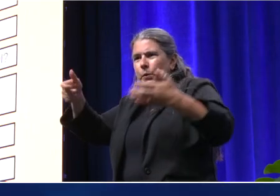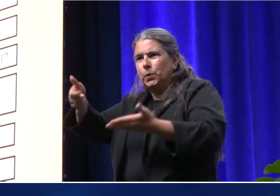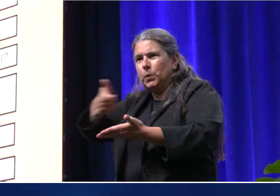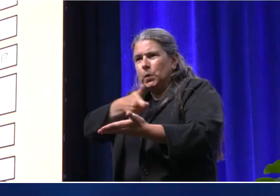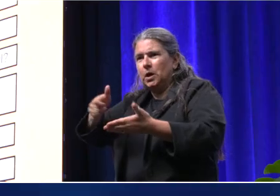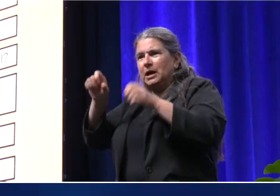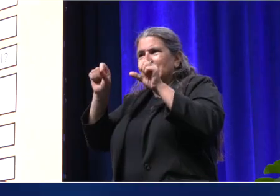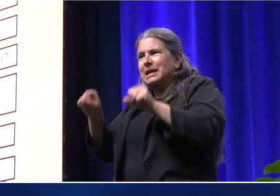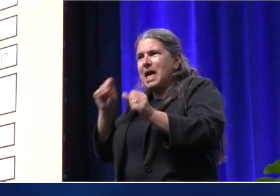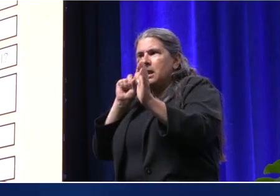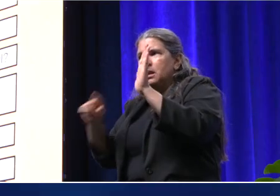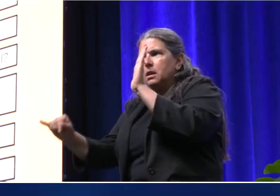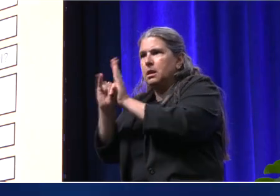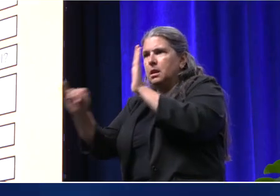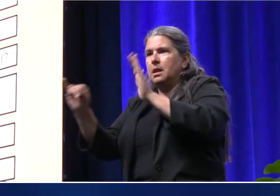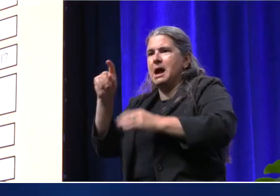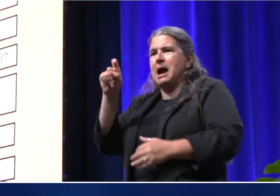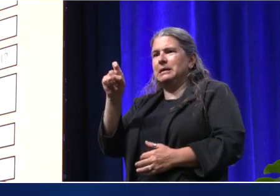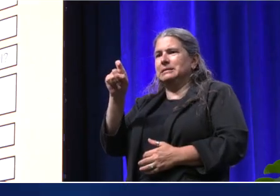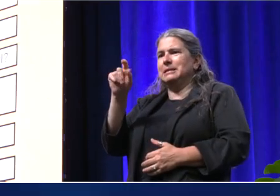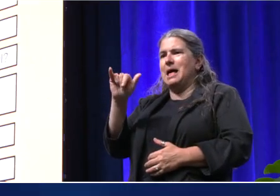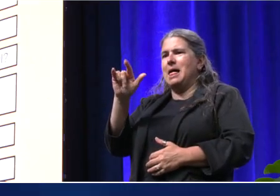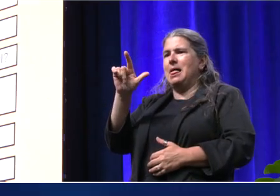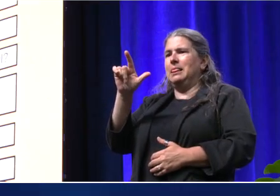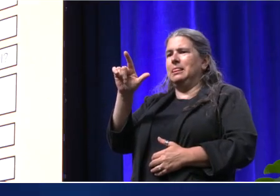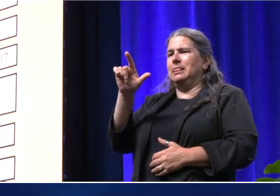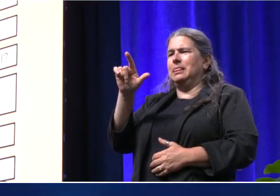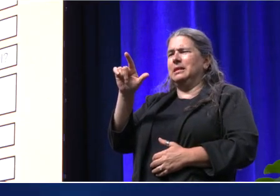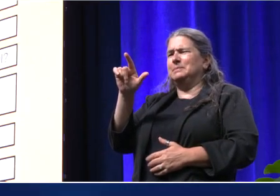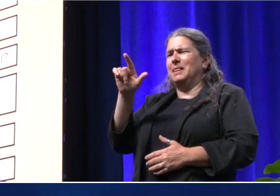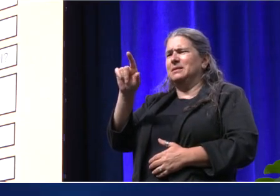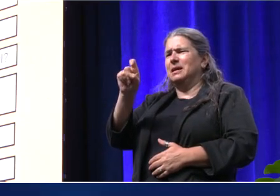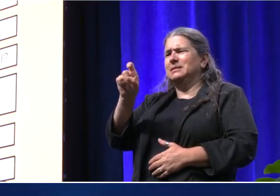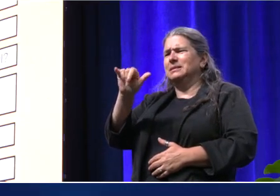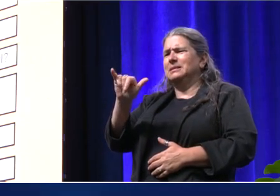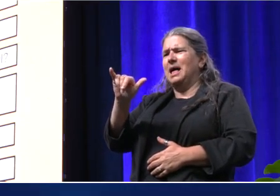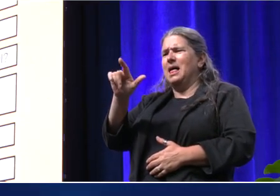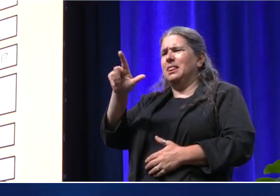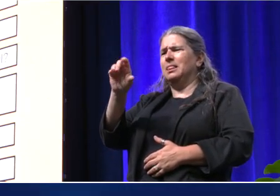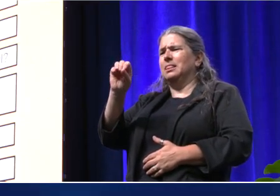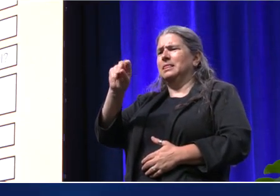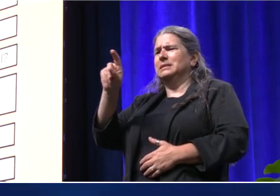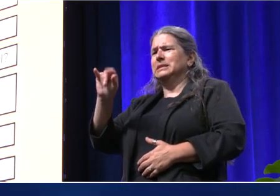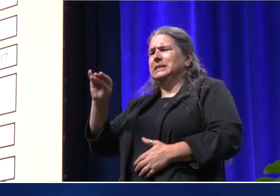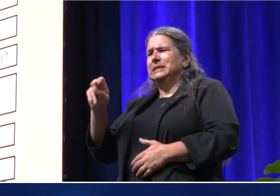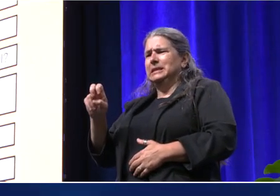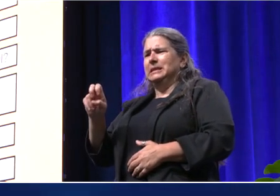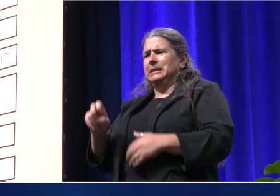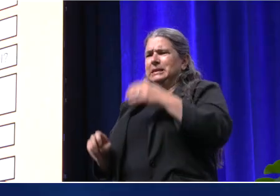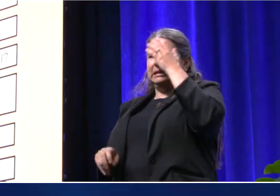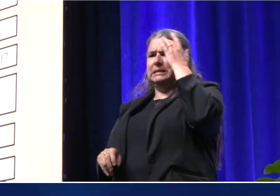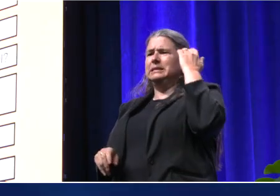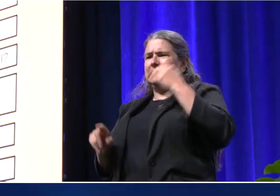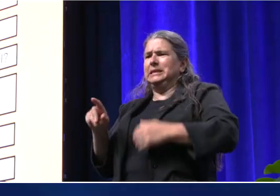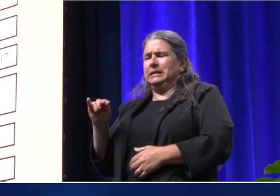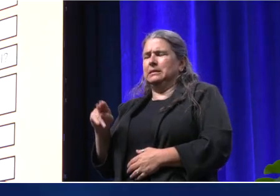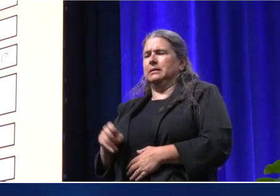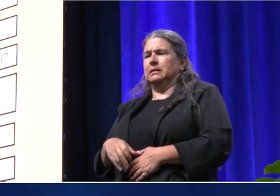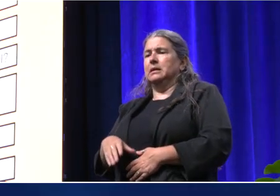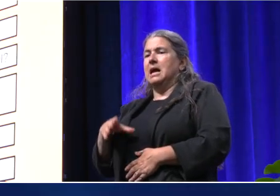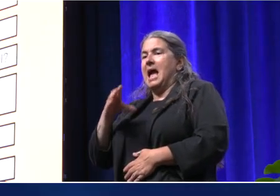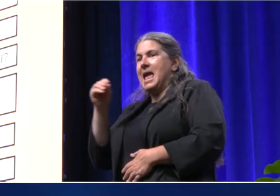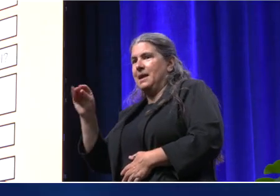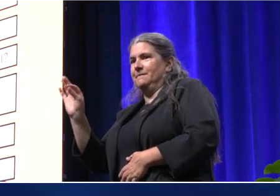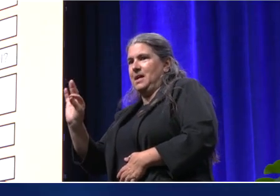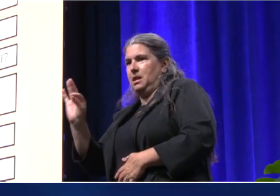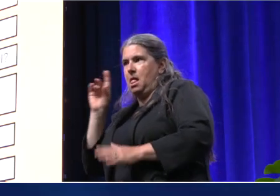around and they sent us a picture of all these piles of dope that were fluorescing under black lights. And so black lights, if you've